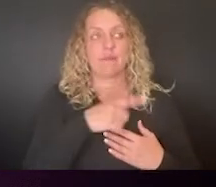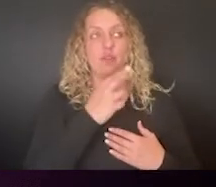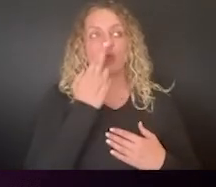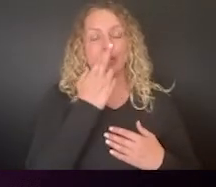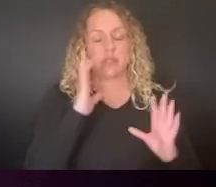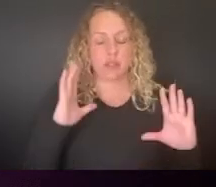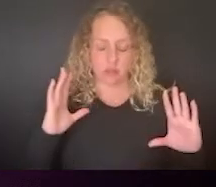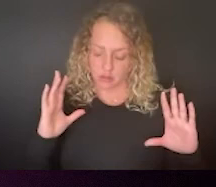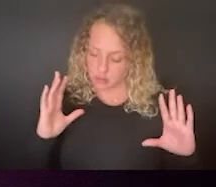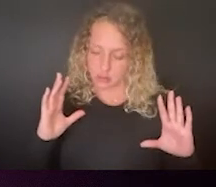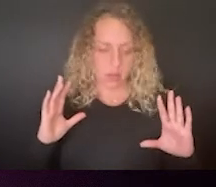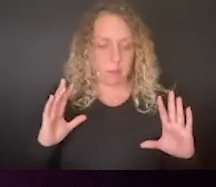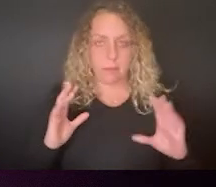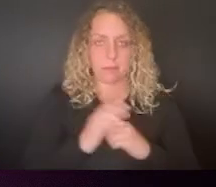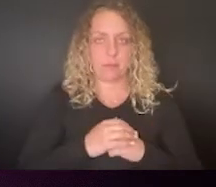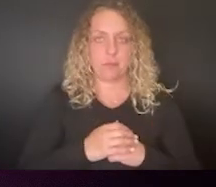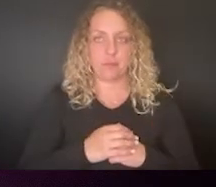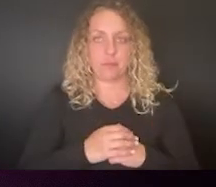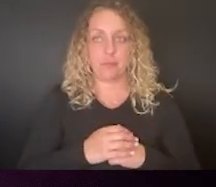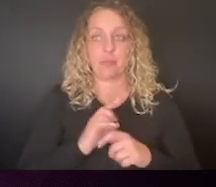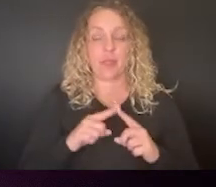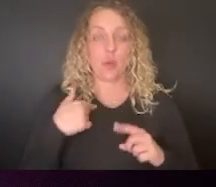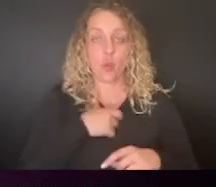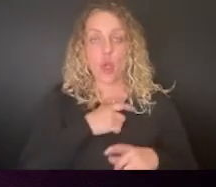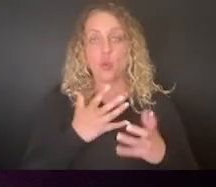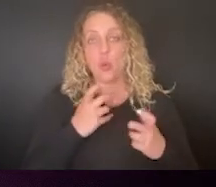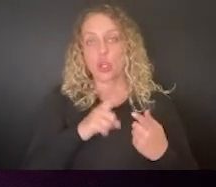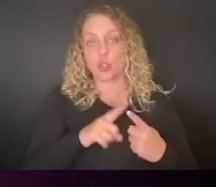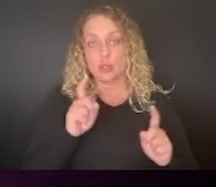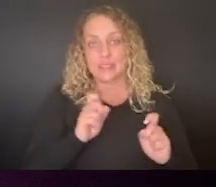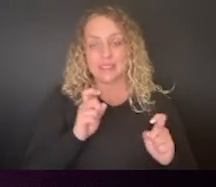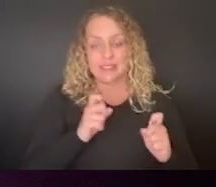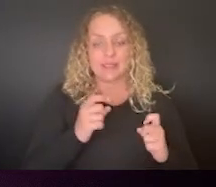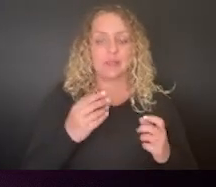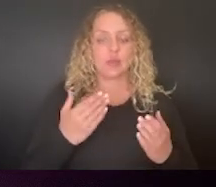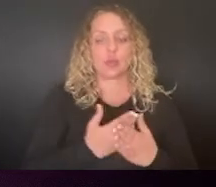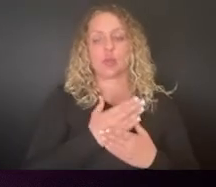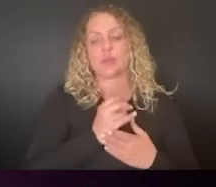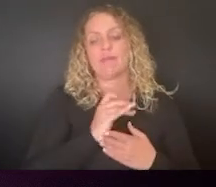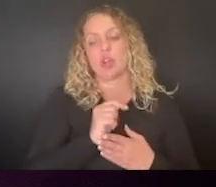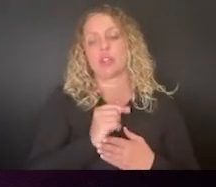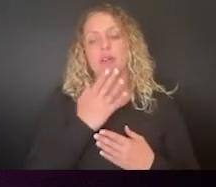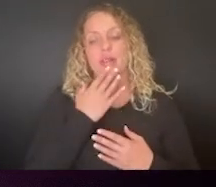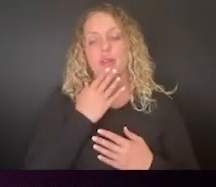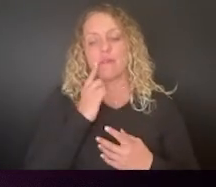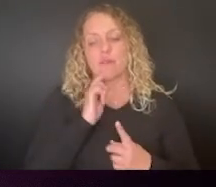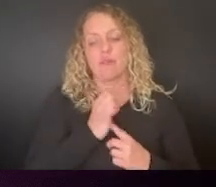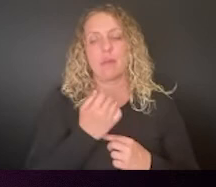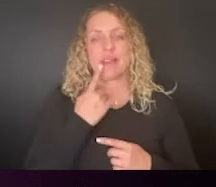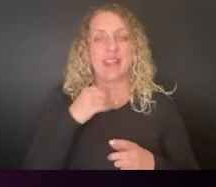to color code their production environments for their projects, just for reasons.